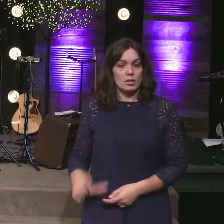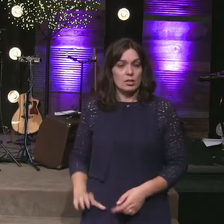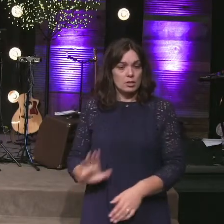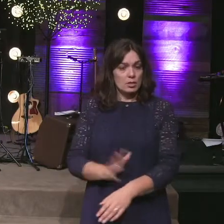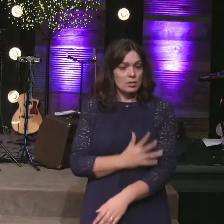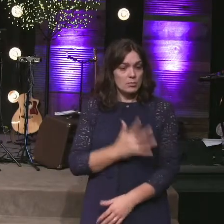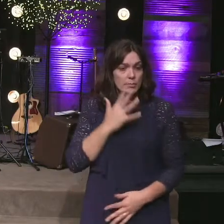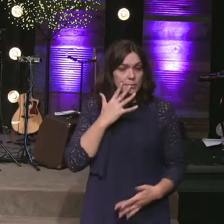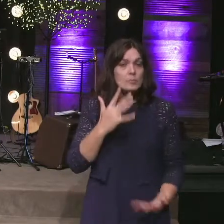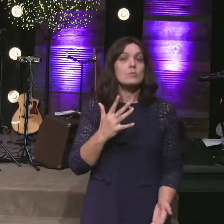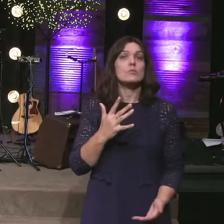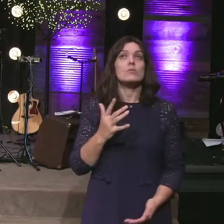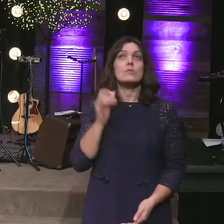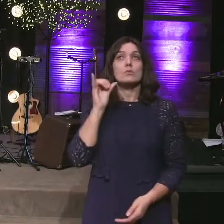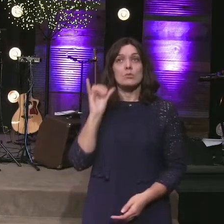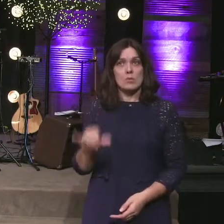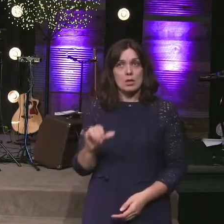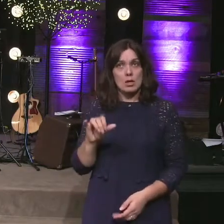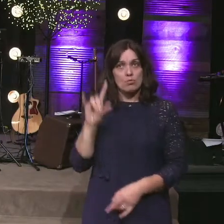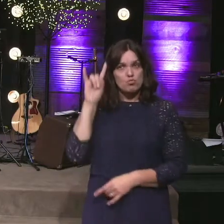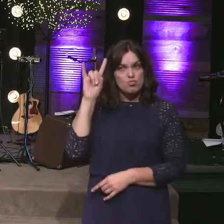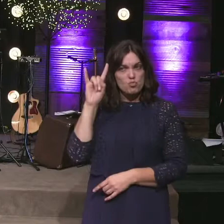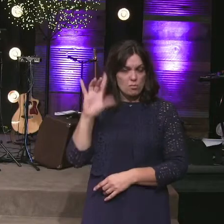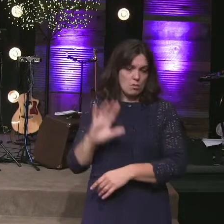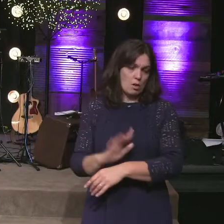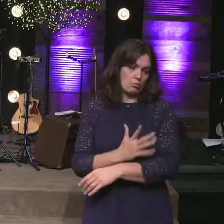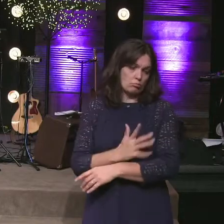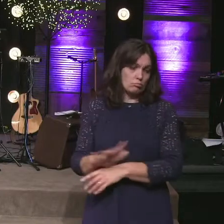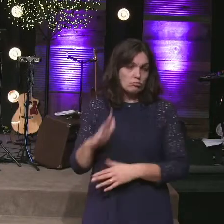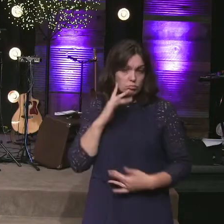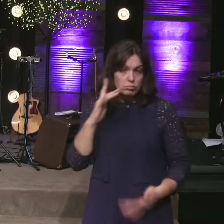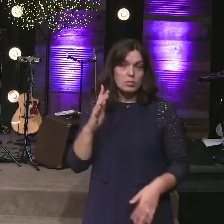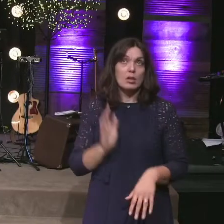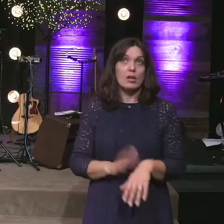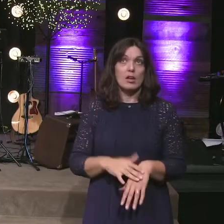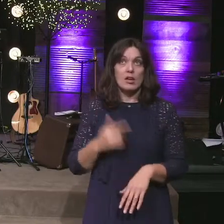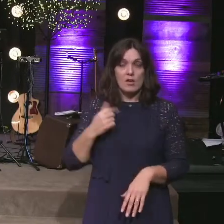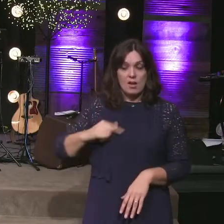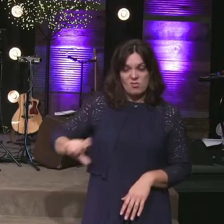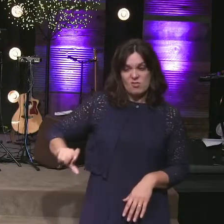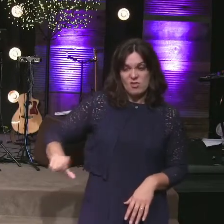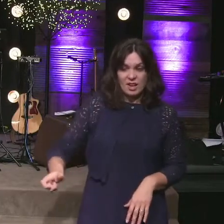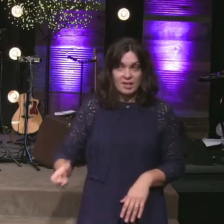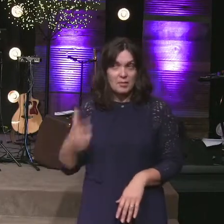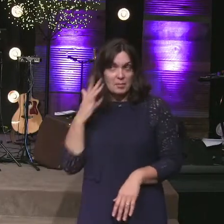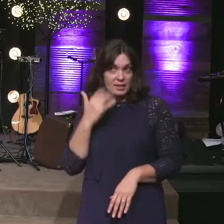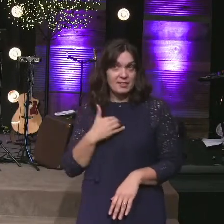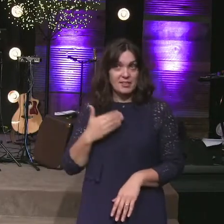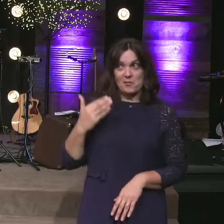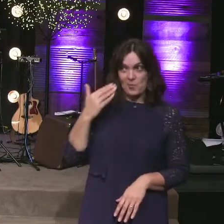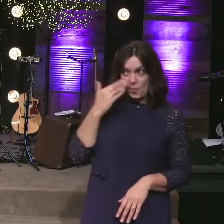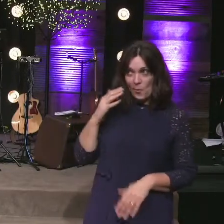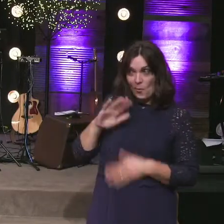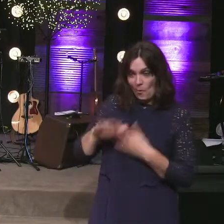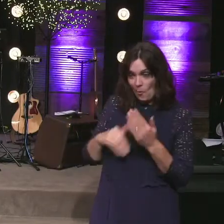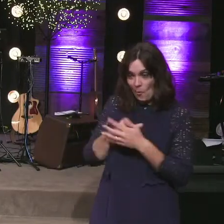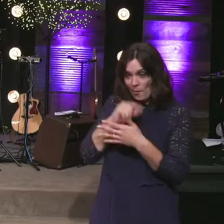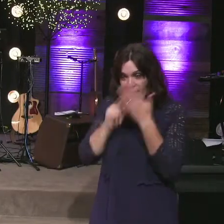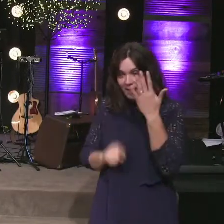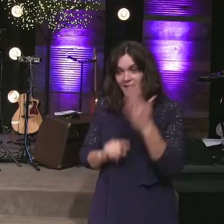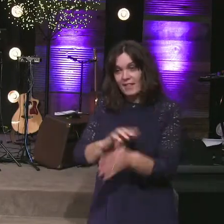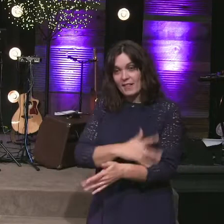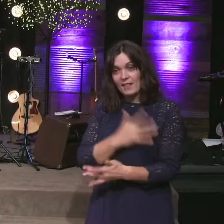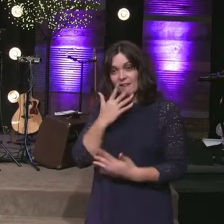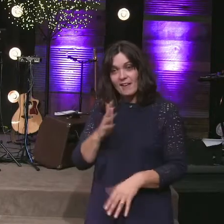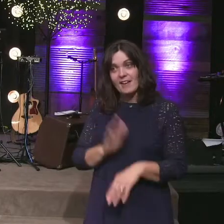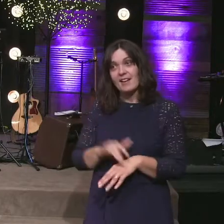so this classic rock station comes on. And so, you know, I crank it up because I know all the songs.